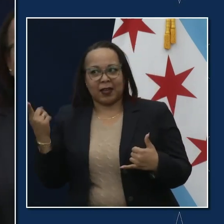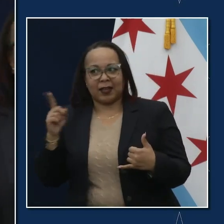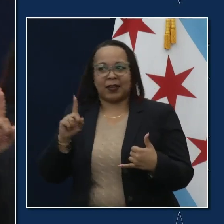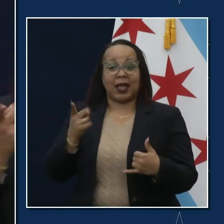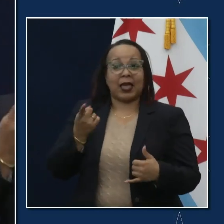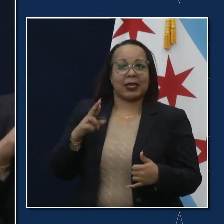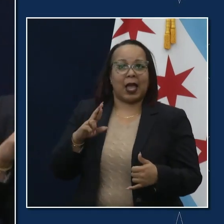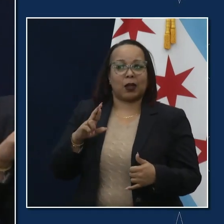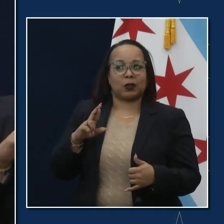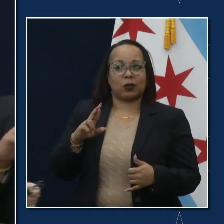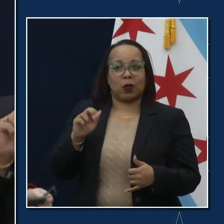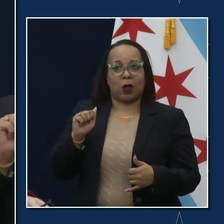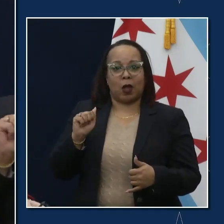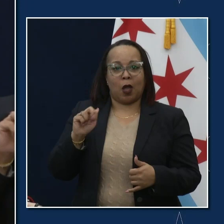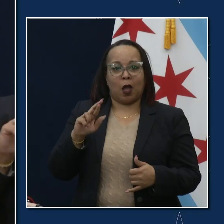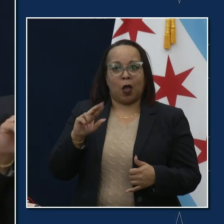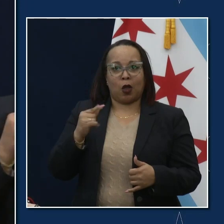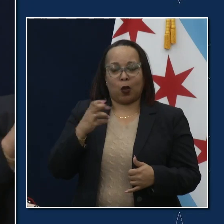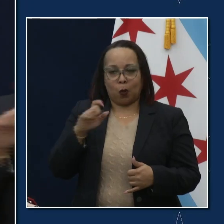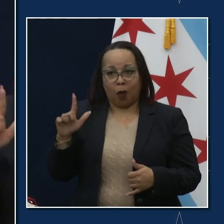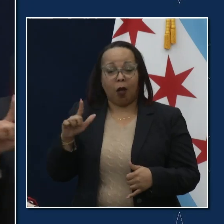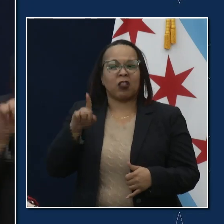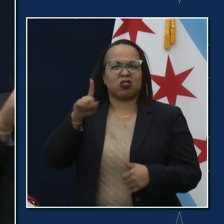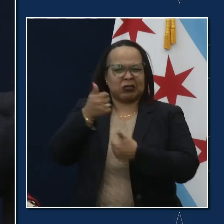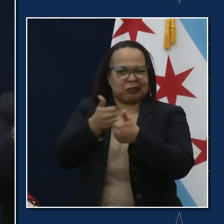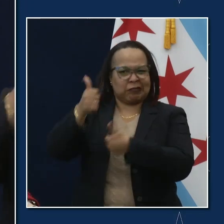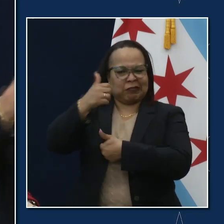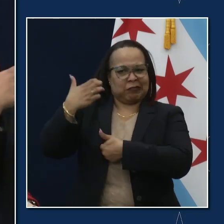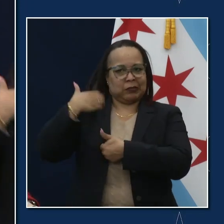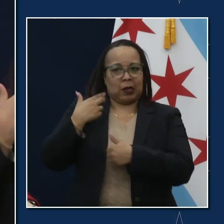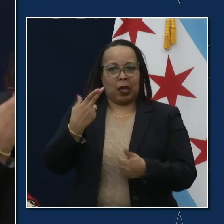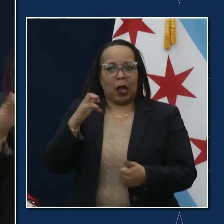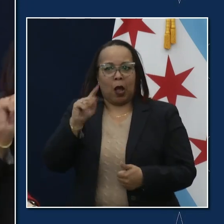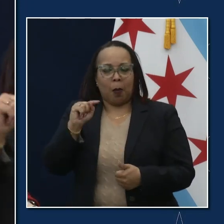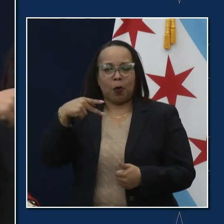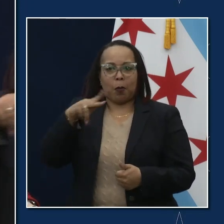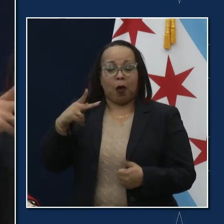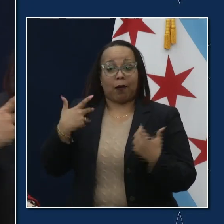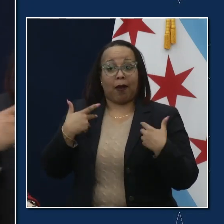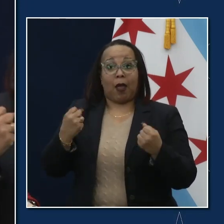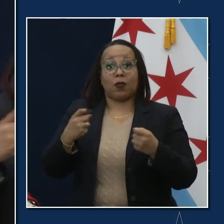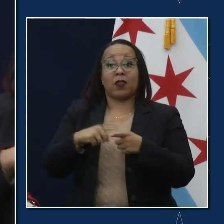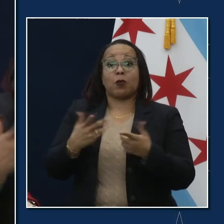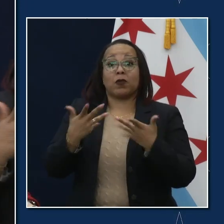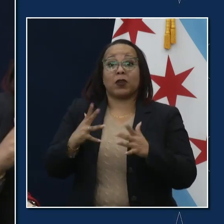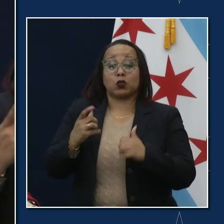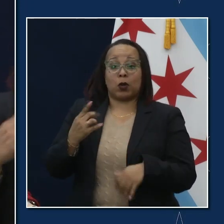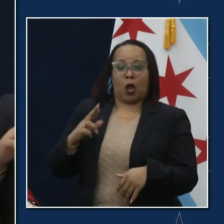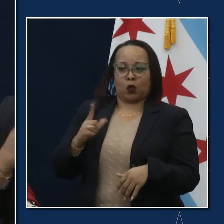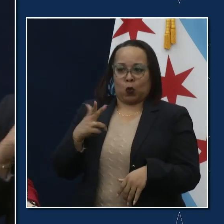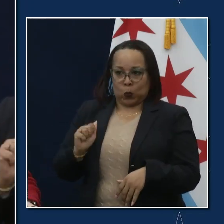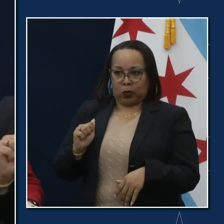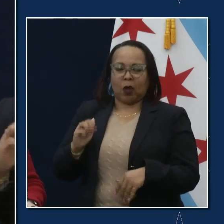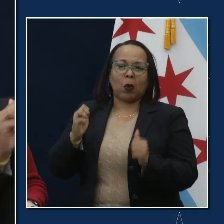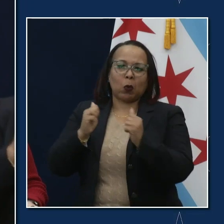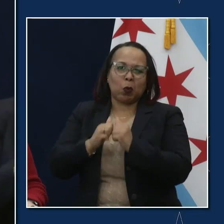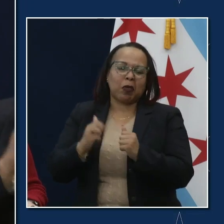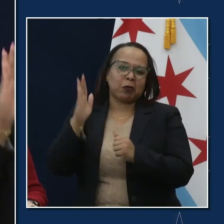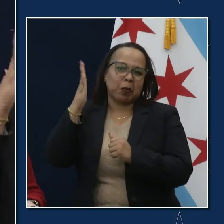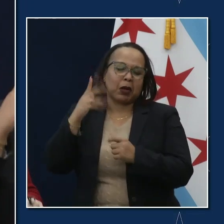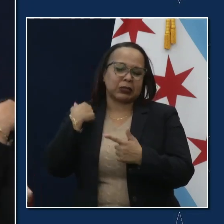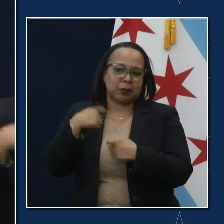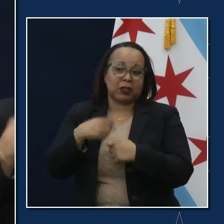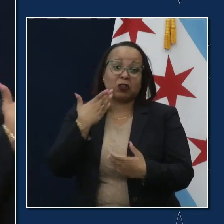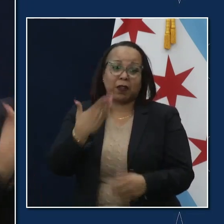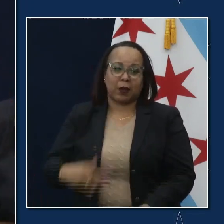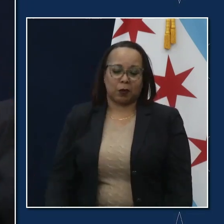first Dr. Arwady. She's the Chief Medical Officer at Humboldt Park Health, and then we'll finish off with Dr. Luna with some remarks in Spanish.